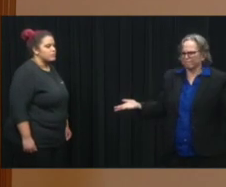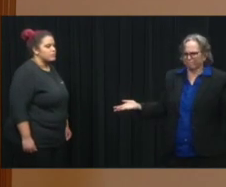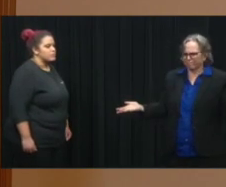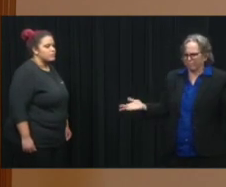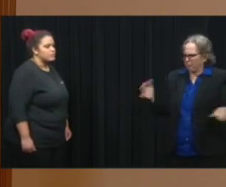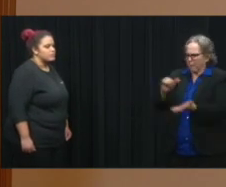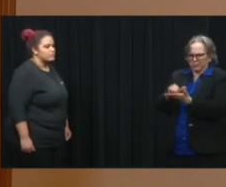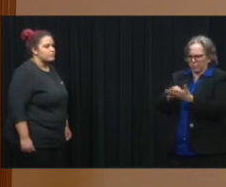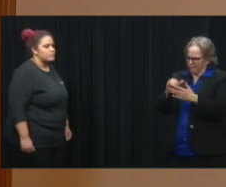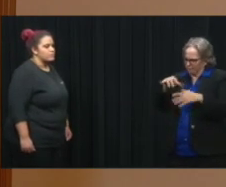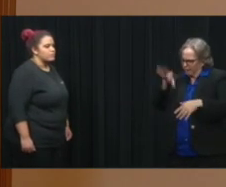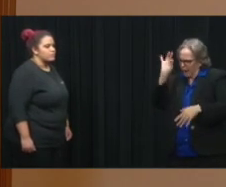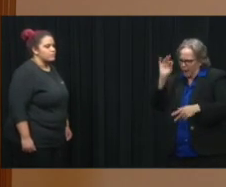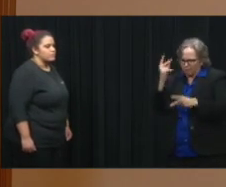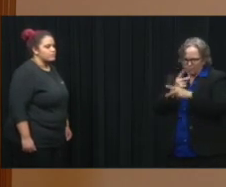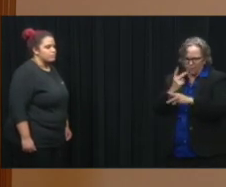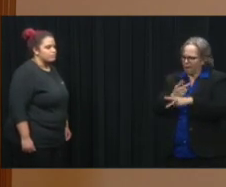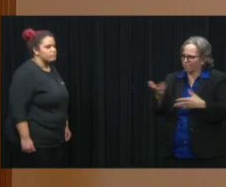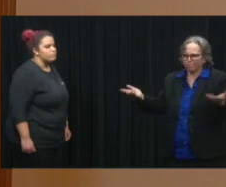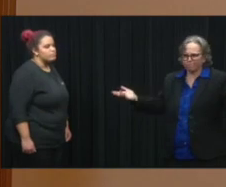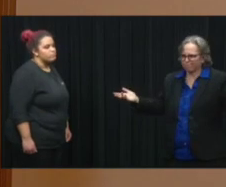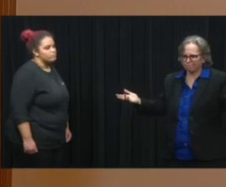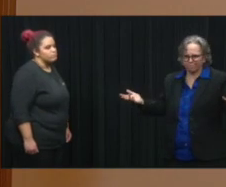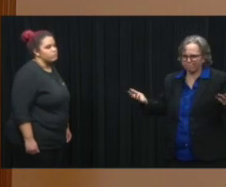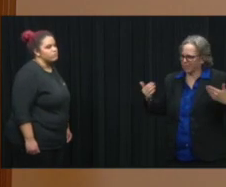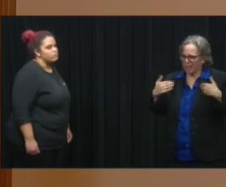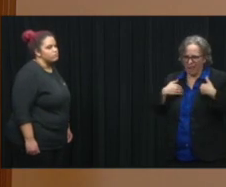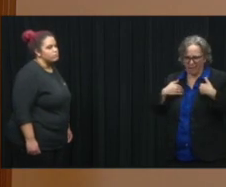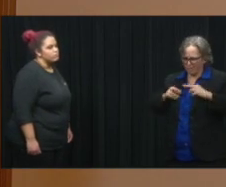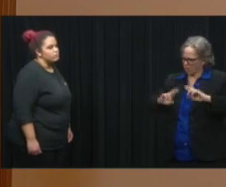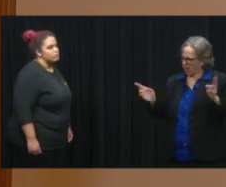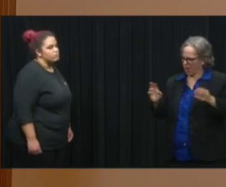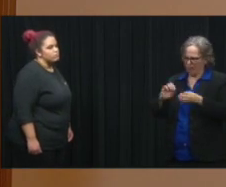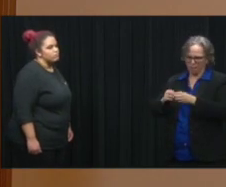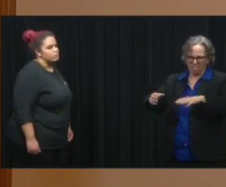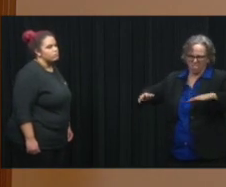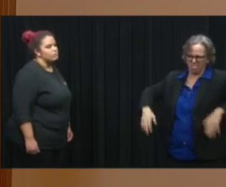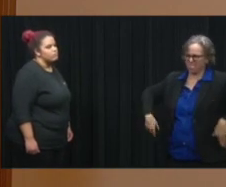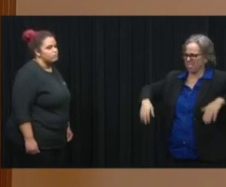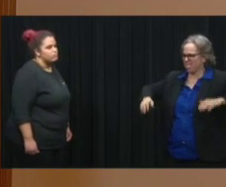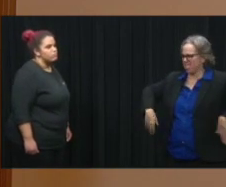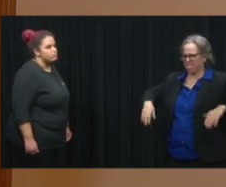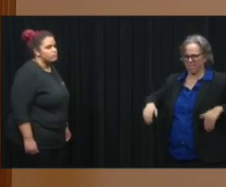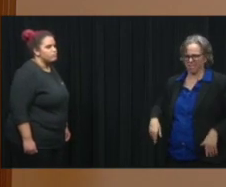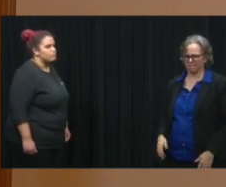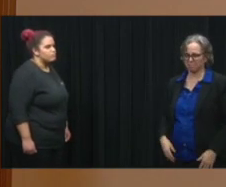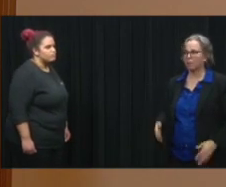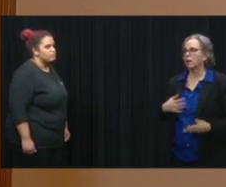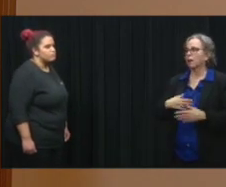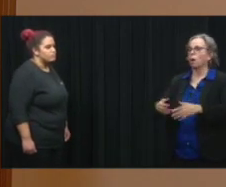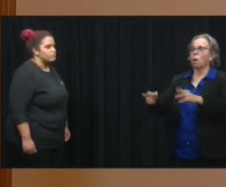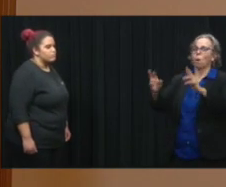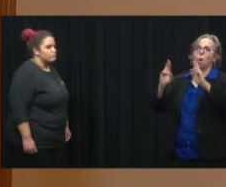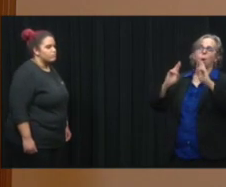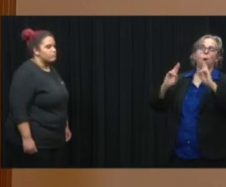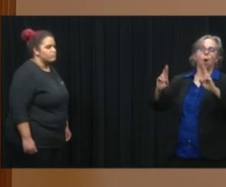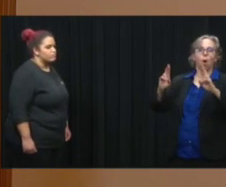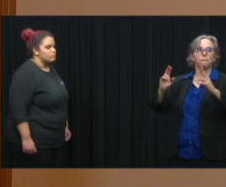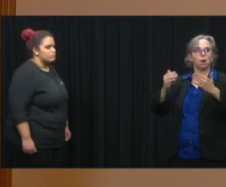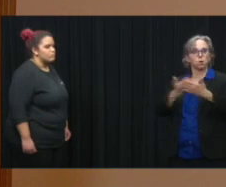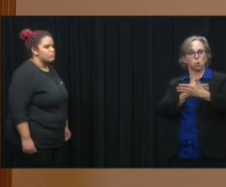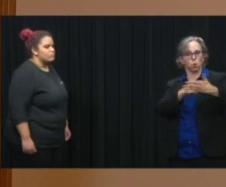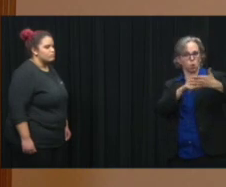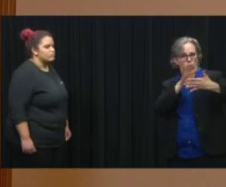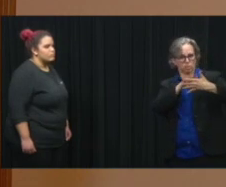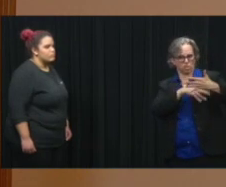they've recovered, we just don't have anything like that yet. I do have hopes. There'll be new modeling and different types of